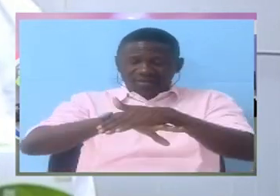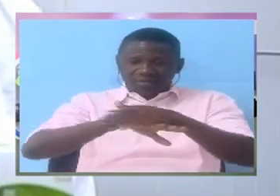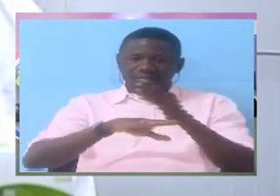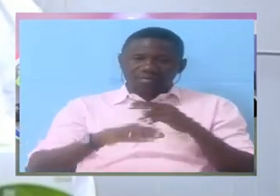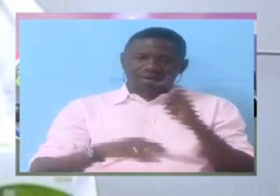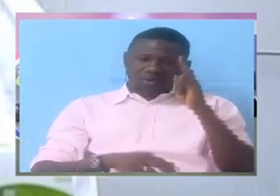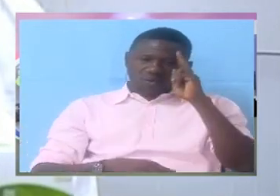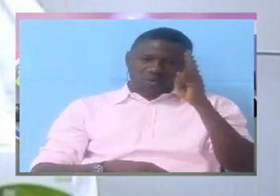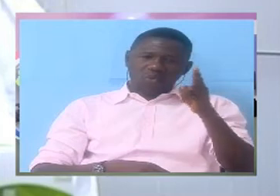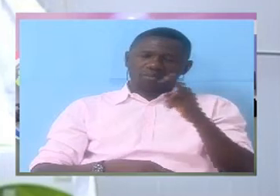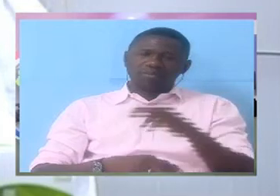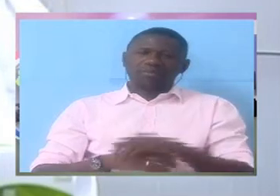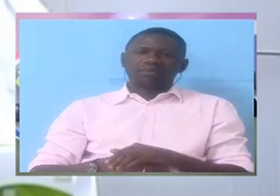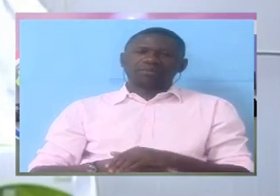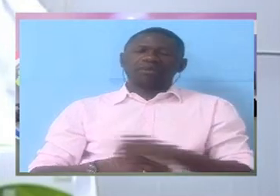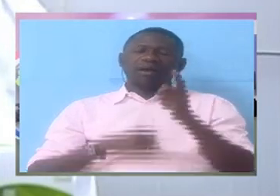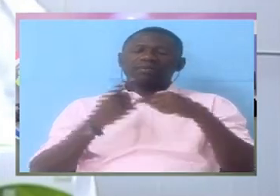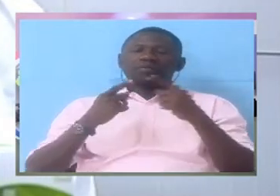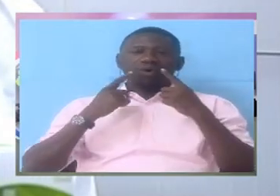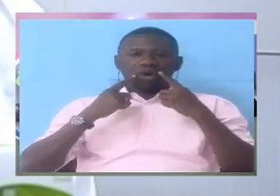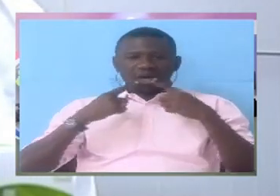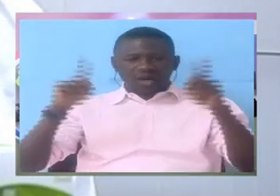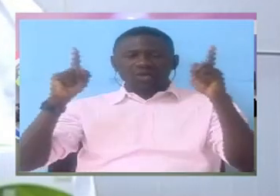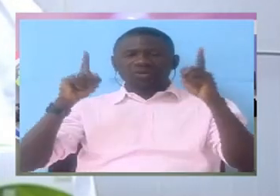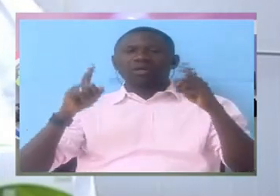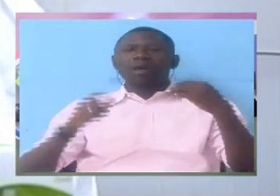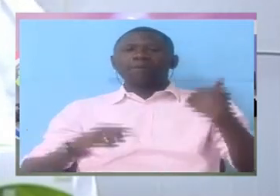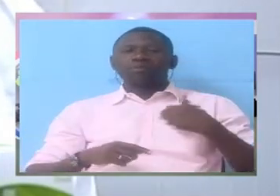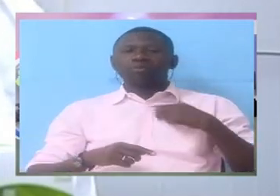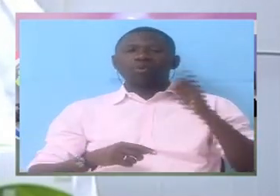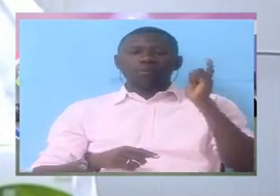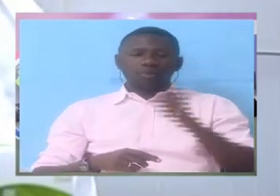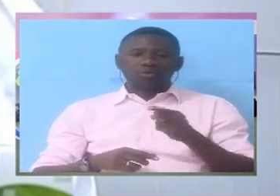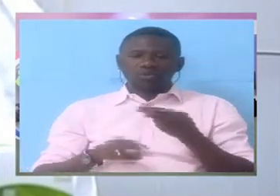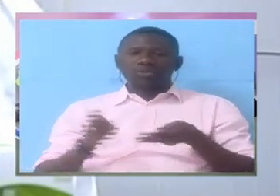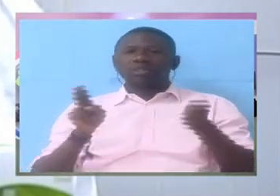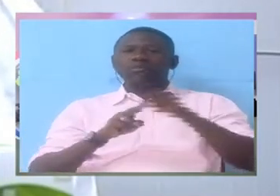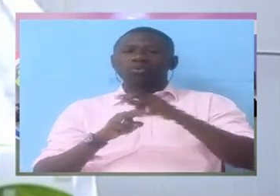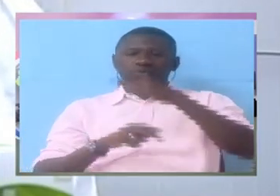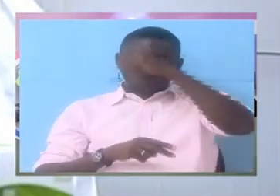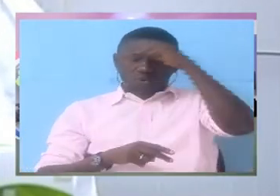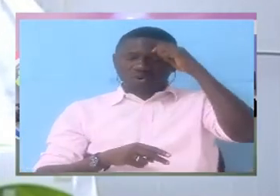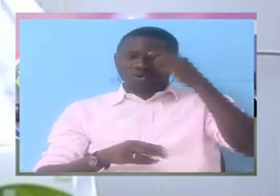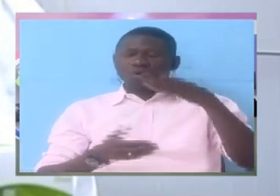Because it was announced that people should report to work on Monday. Do you recall who made the